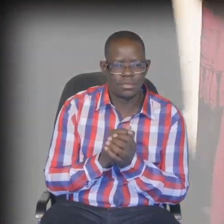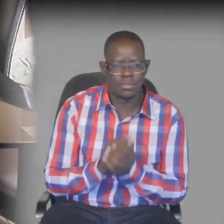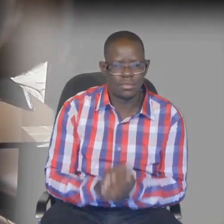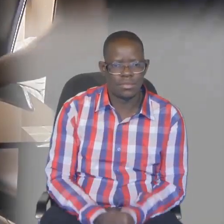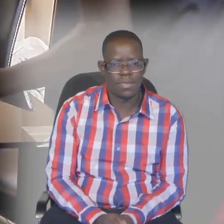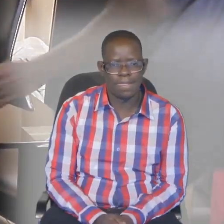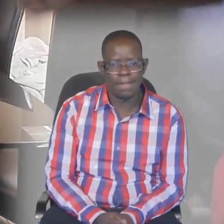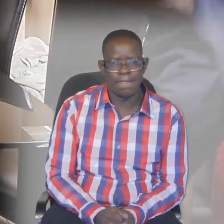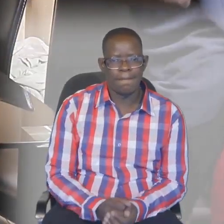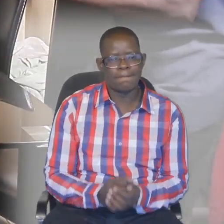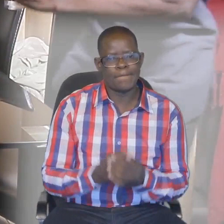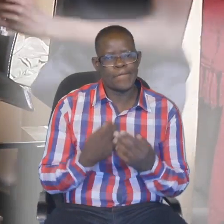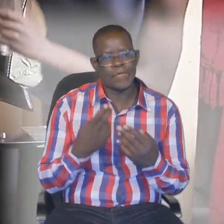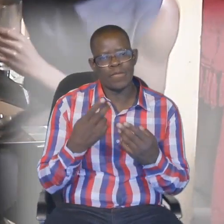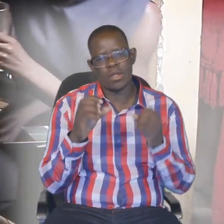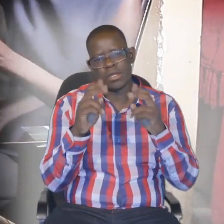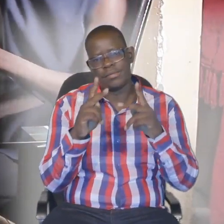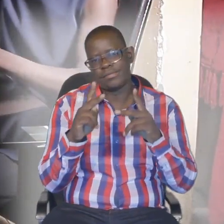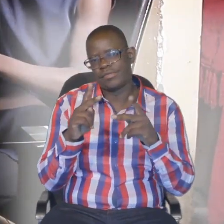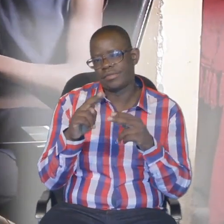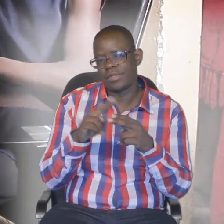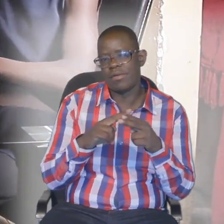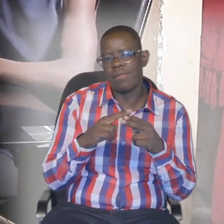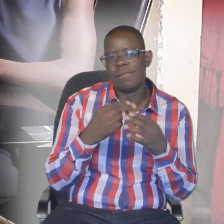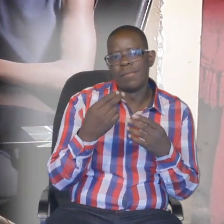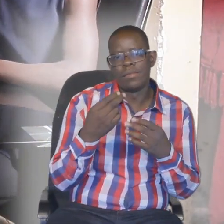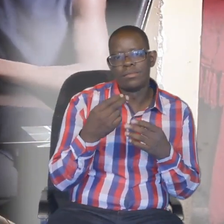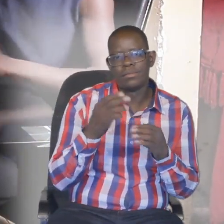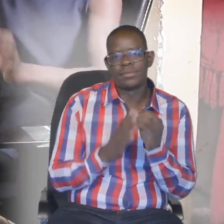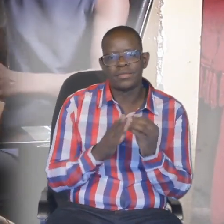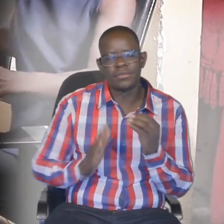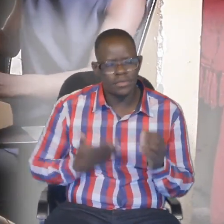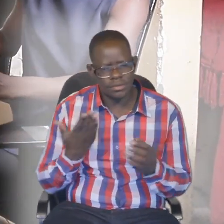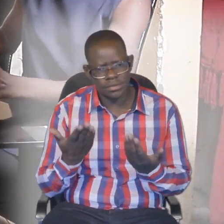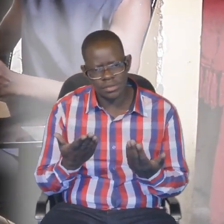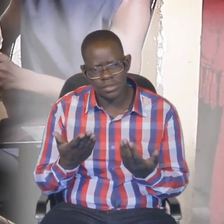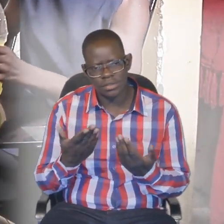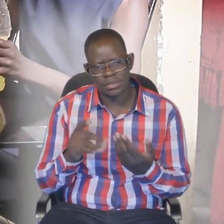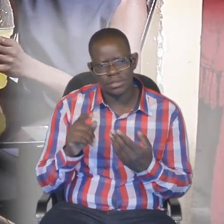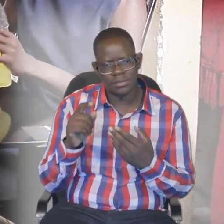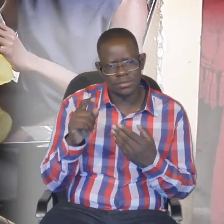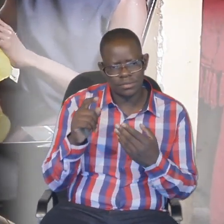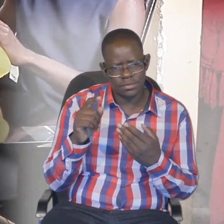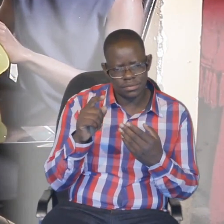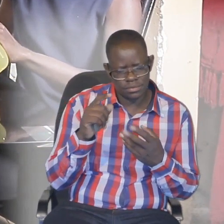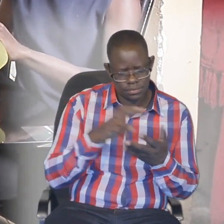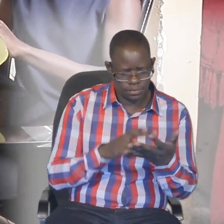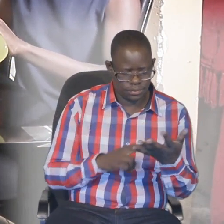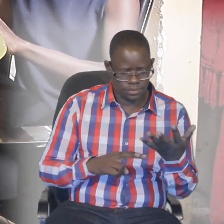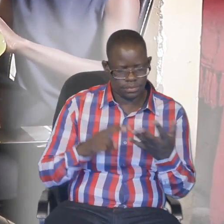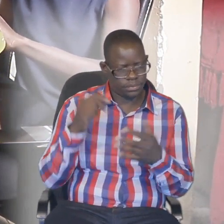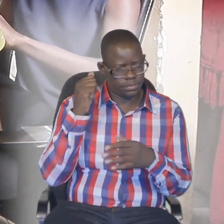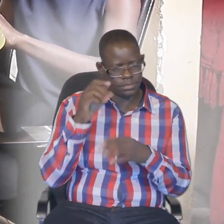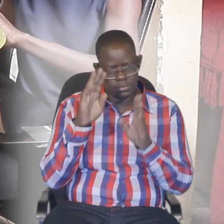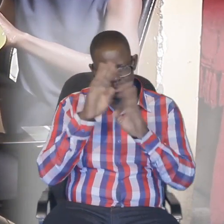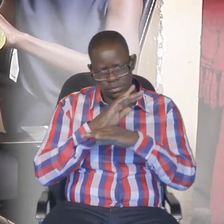Yo, bro, I'm so sorry for making you wait. Oh, it's okay. It's just You want some bread? No, I'm okay. Oh, okay. I actually came by to share with you what I had read last night. Oh, that's